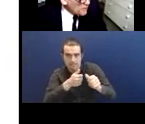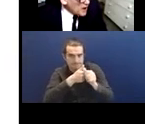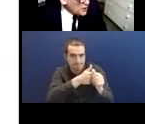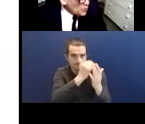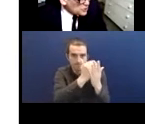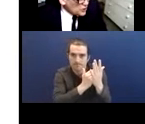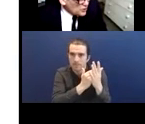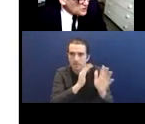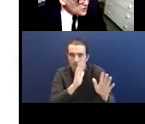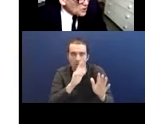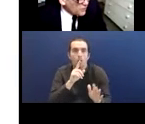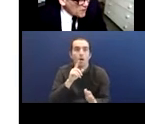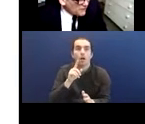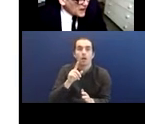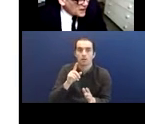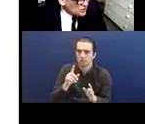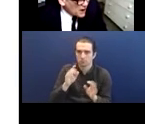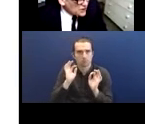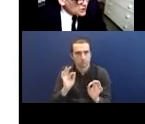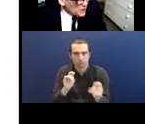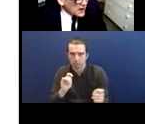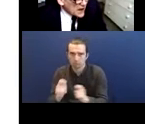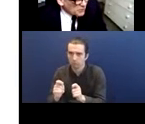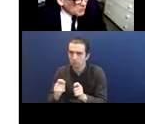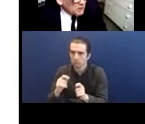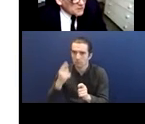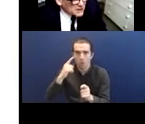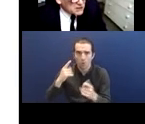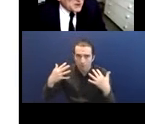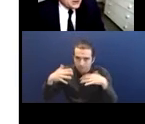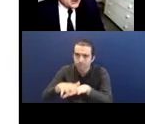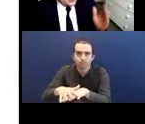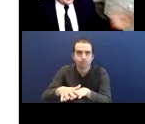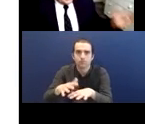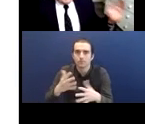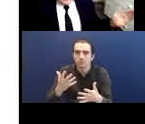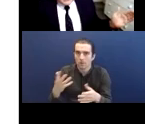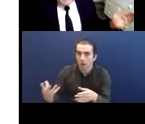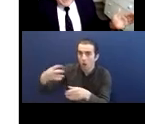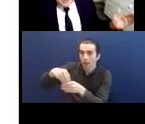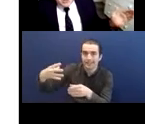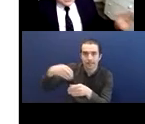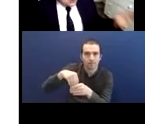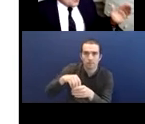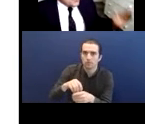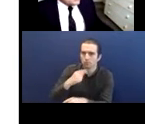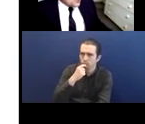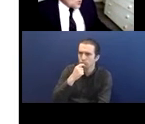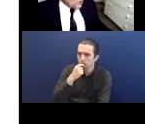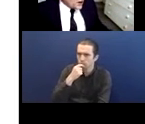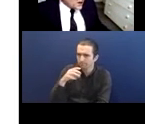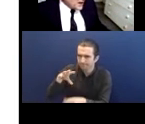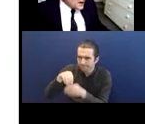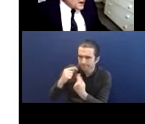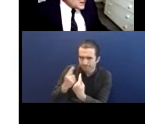to provide all students of the relevant age range with an equitable and participatory learning experience. So that's